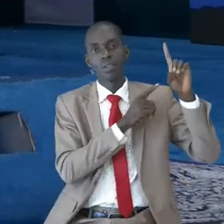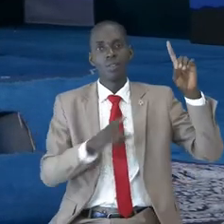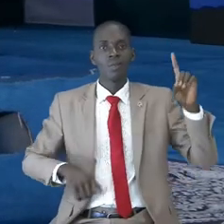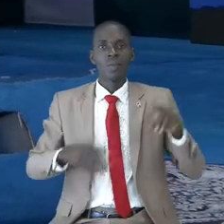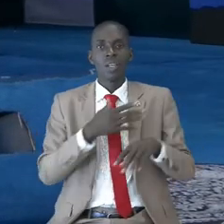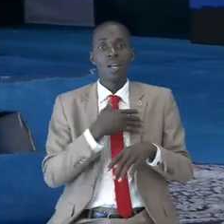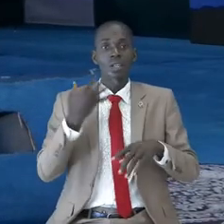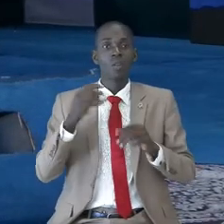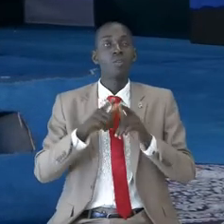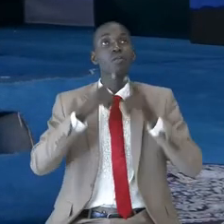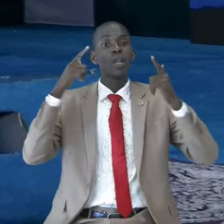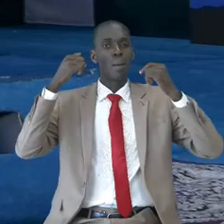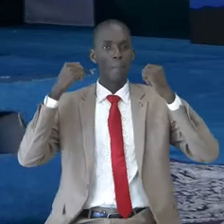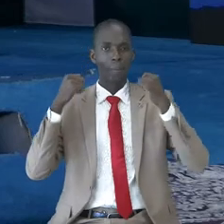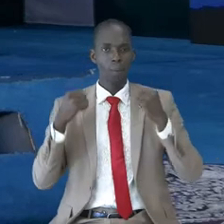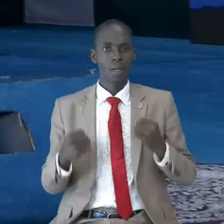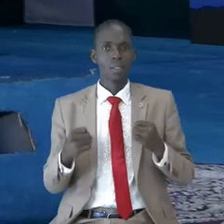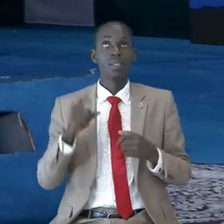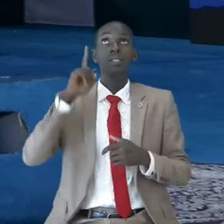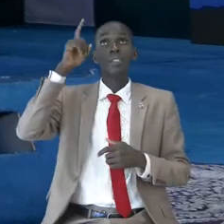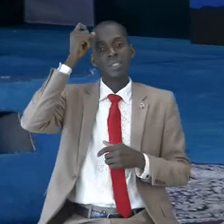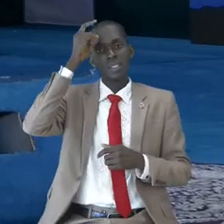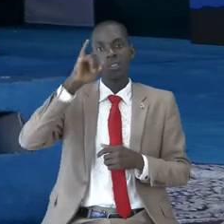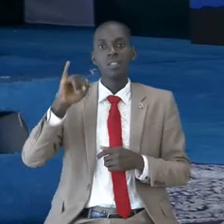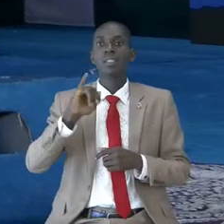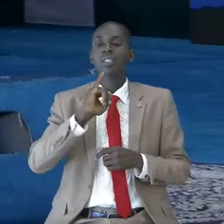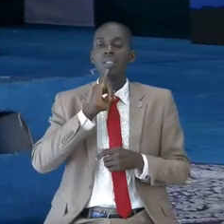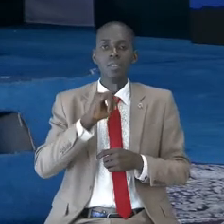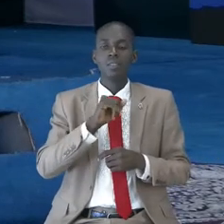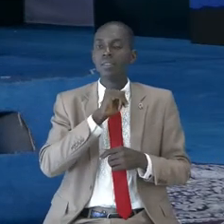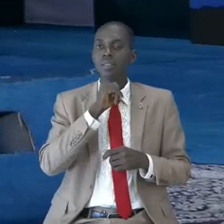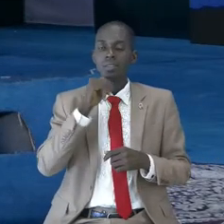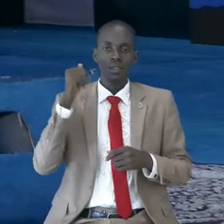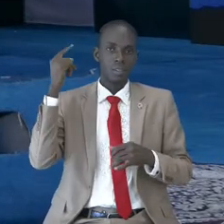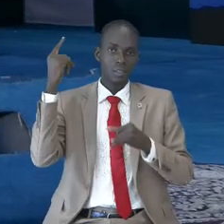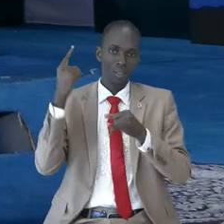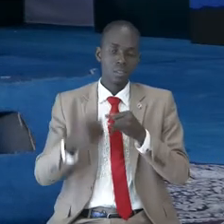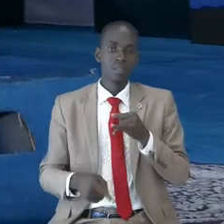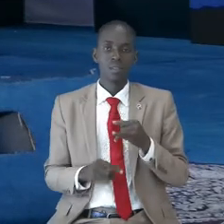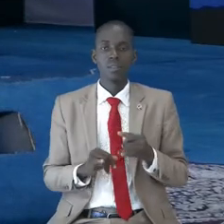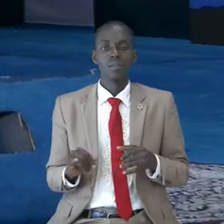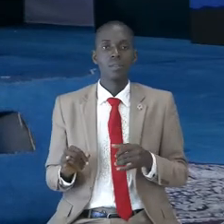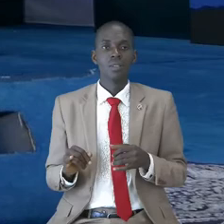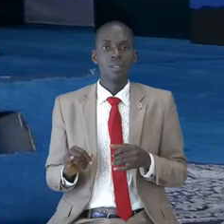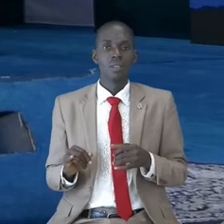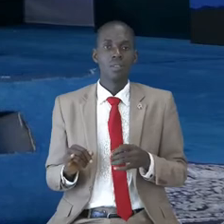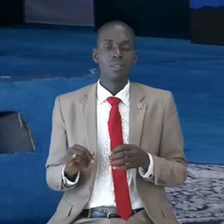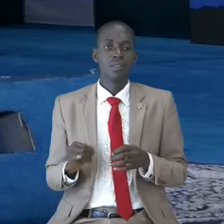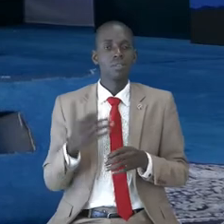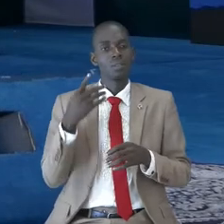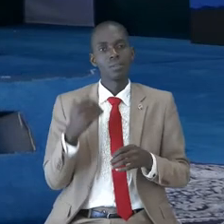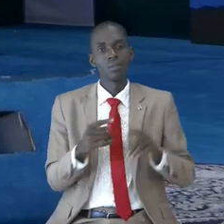of great power. His understanding is infinite." The